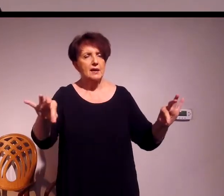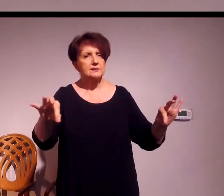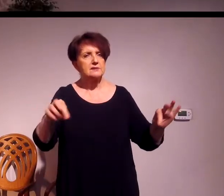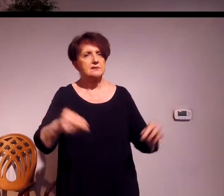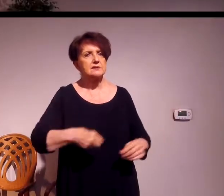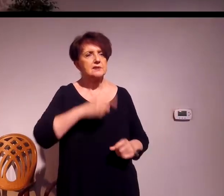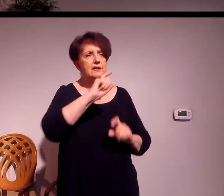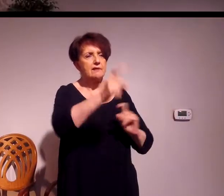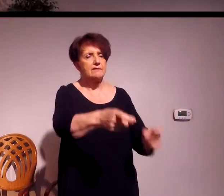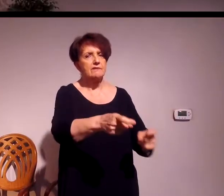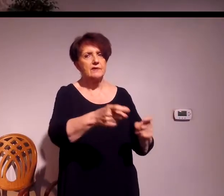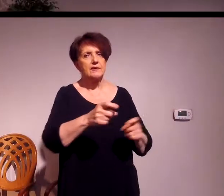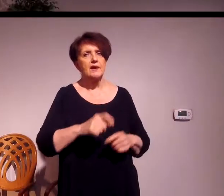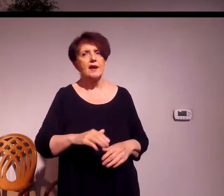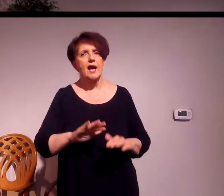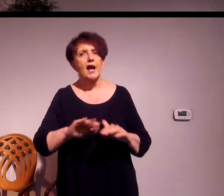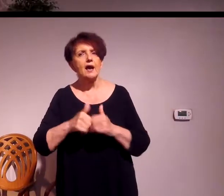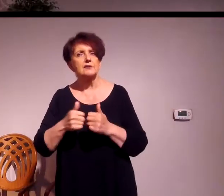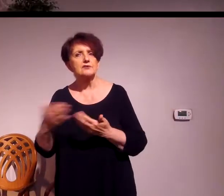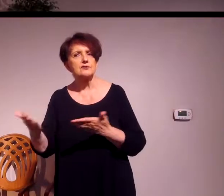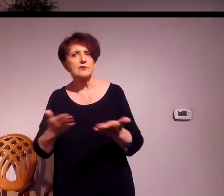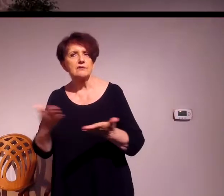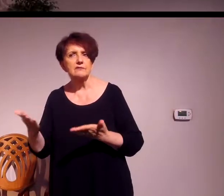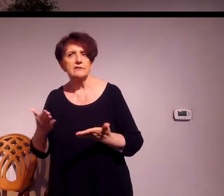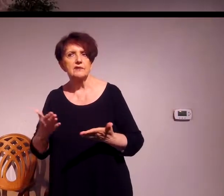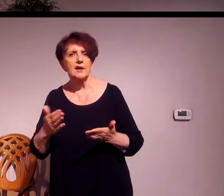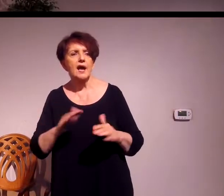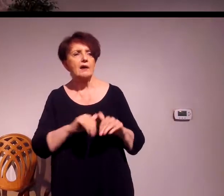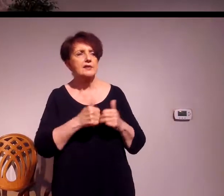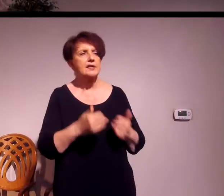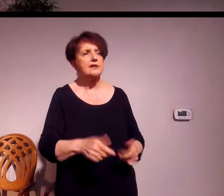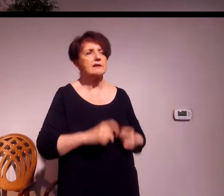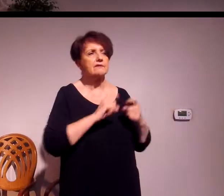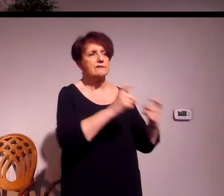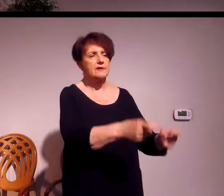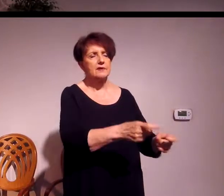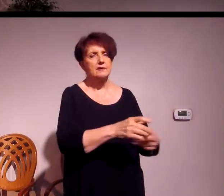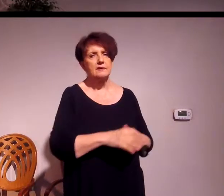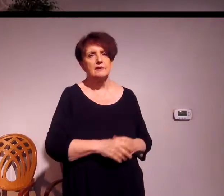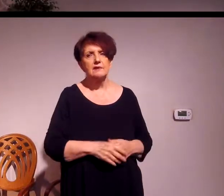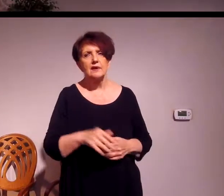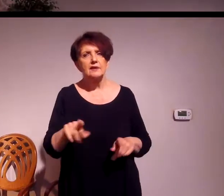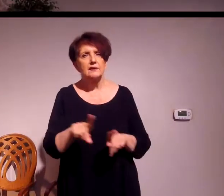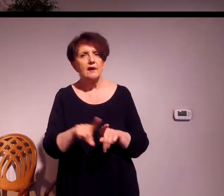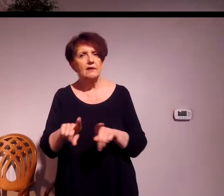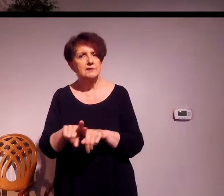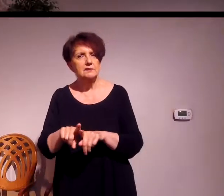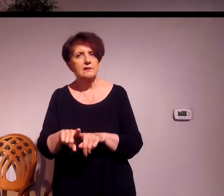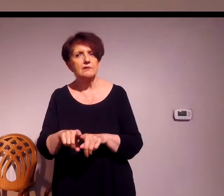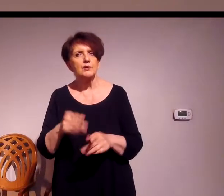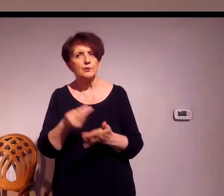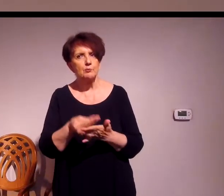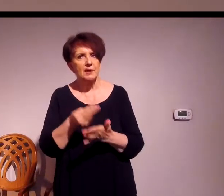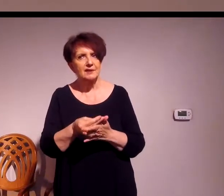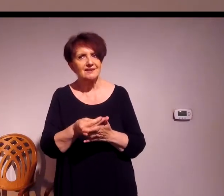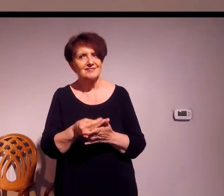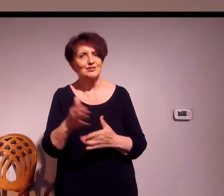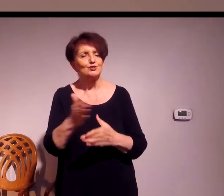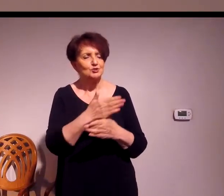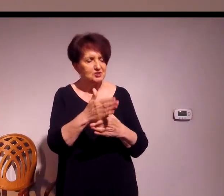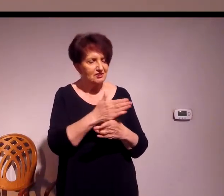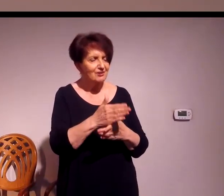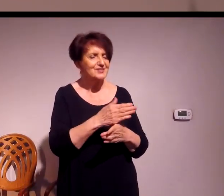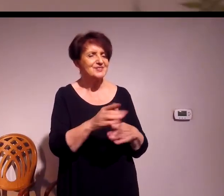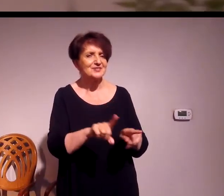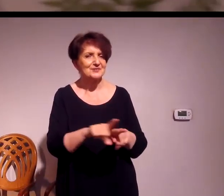serve, how to give, and also give your money too, okay? Give your